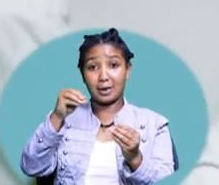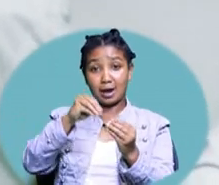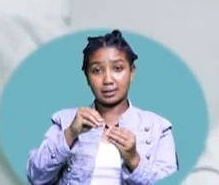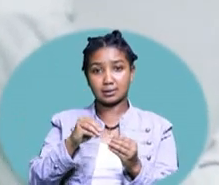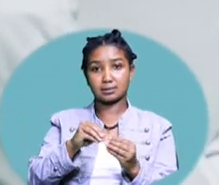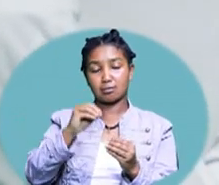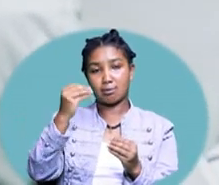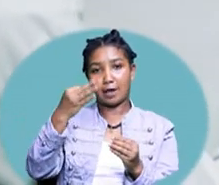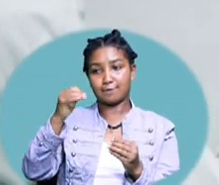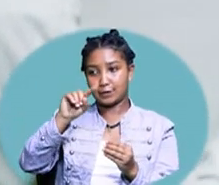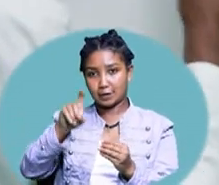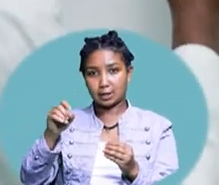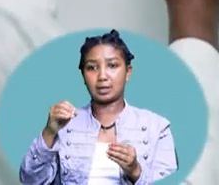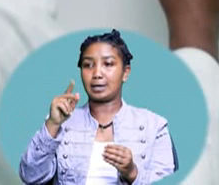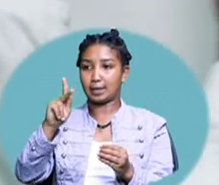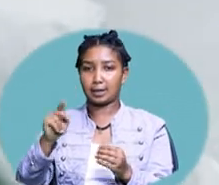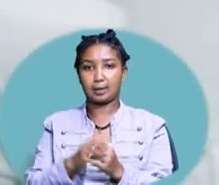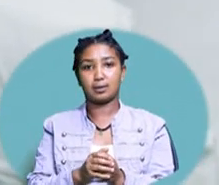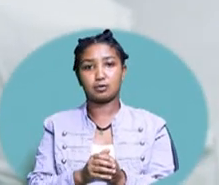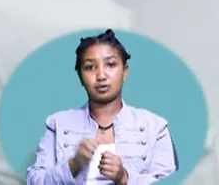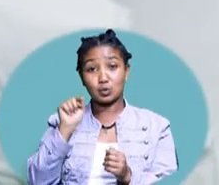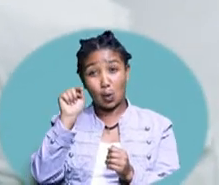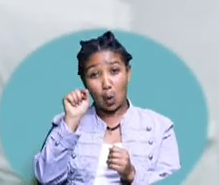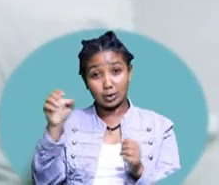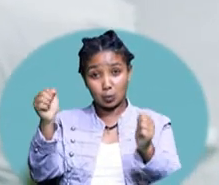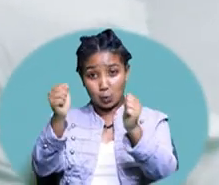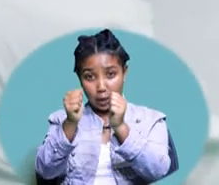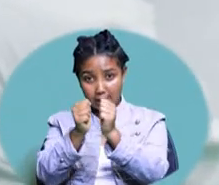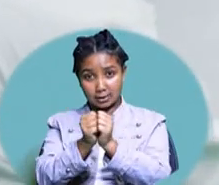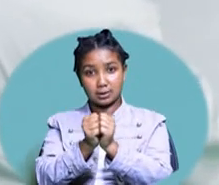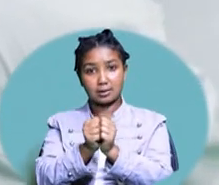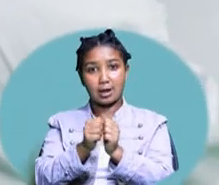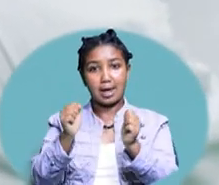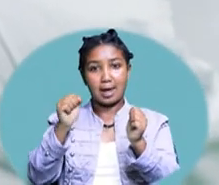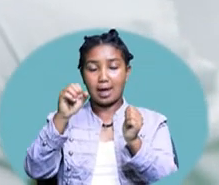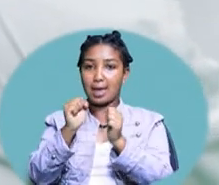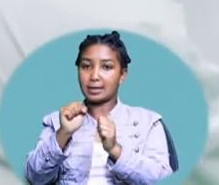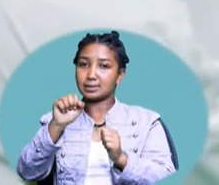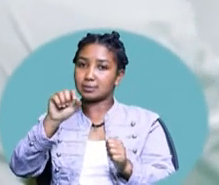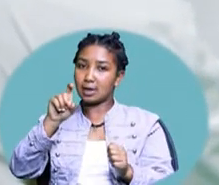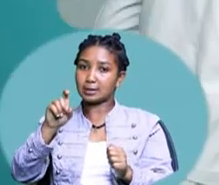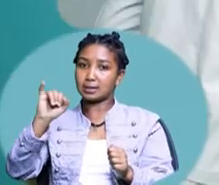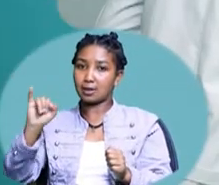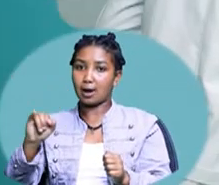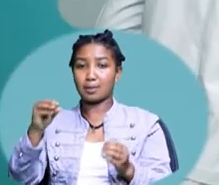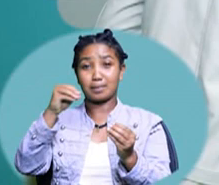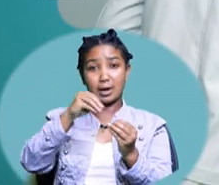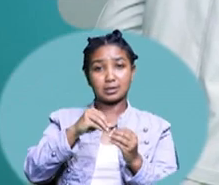plus Fz in a k, dotted with Sx in I